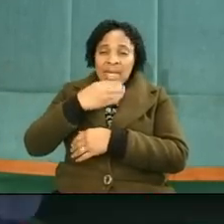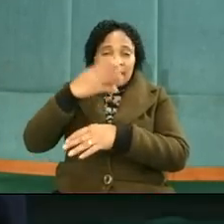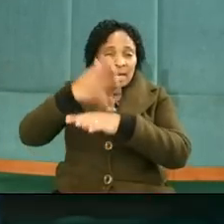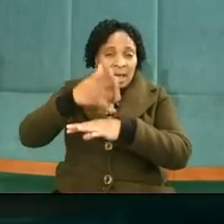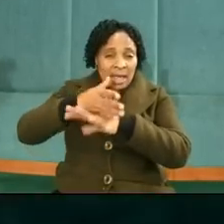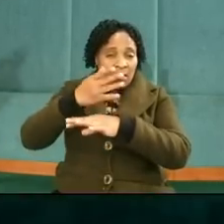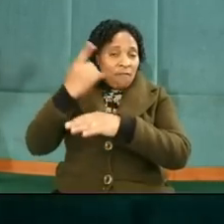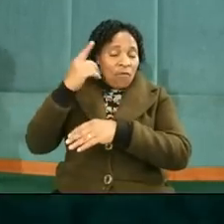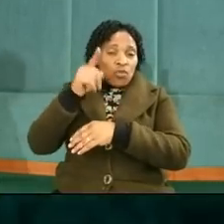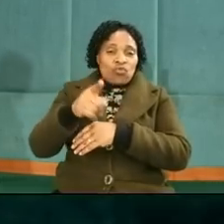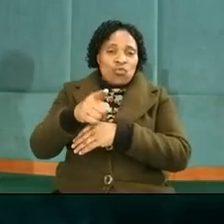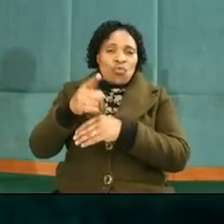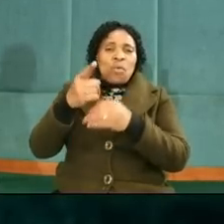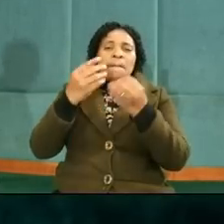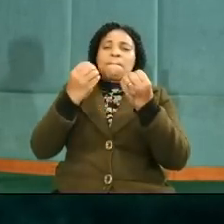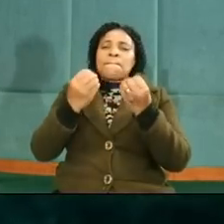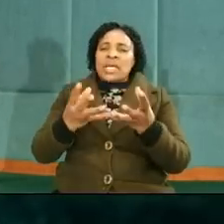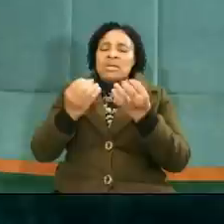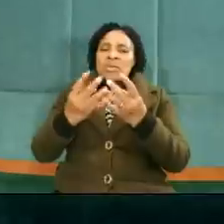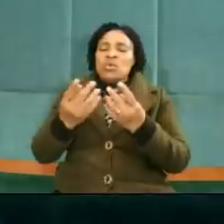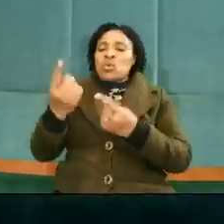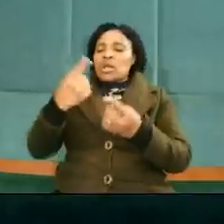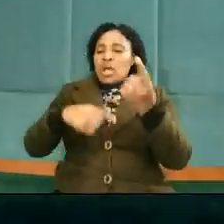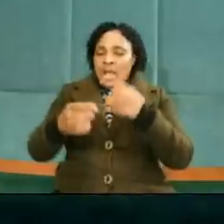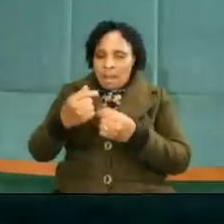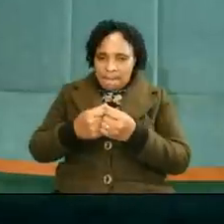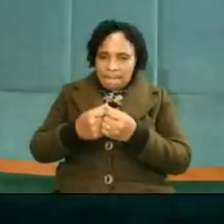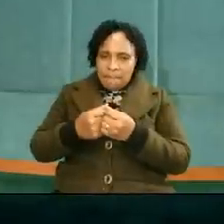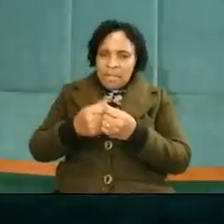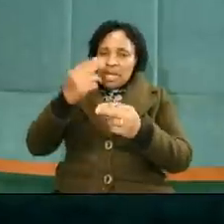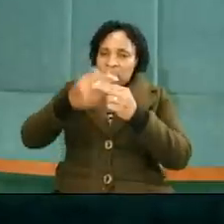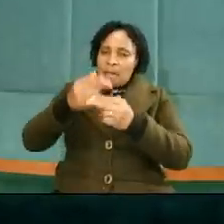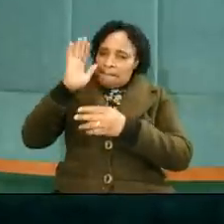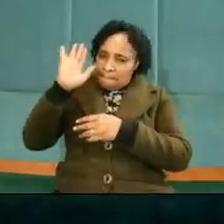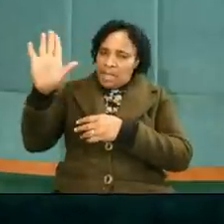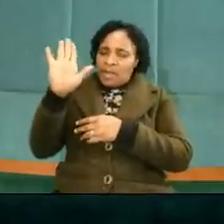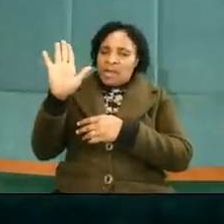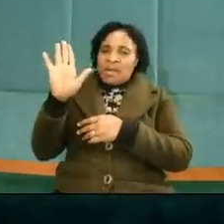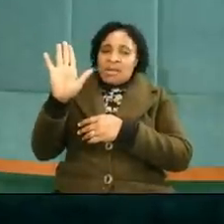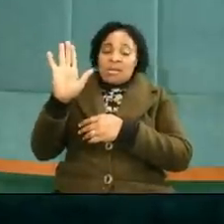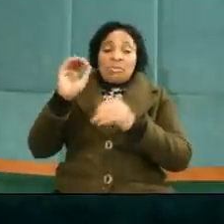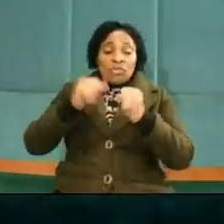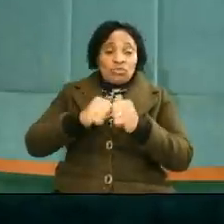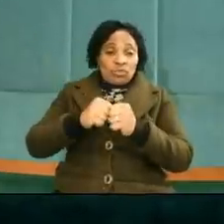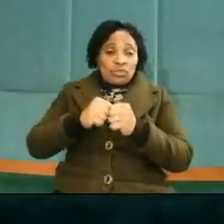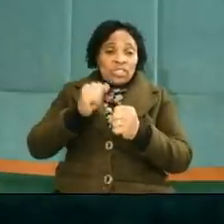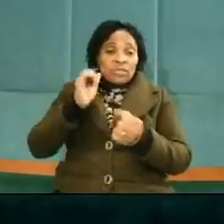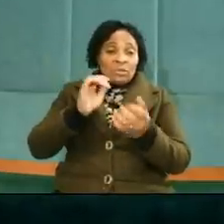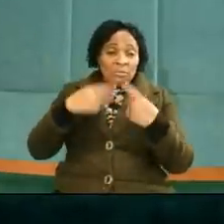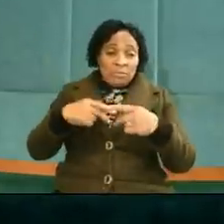for many will come in my name. Where do people come in Jesus'